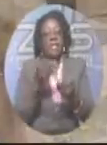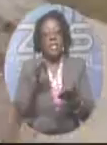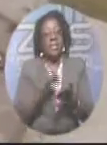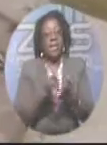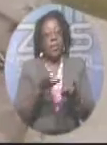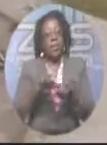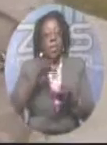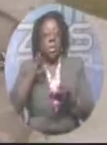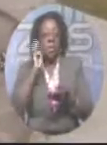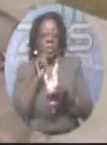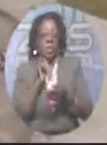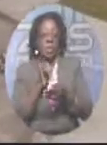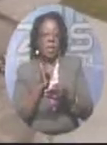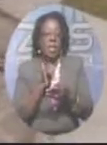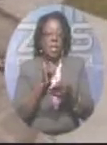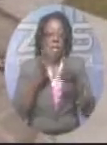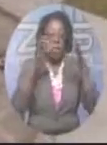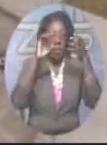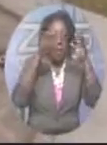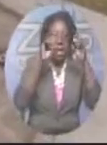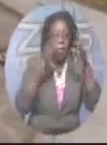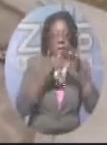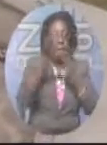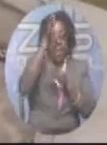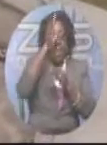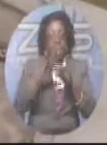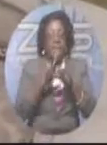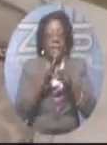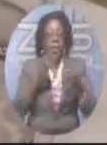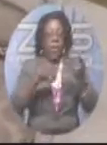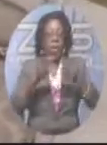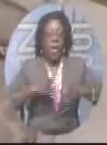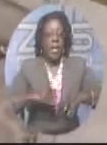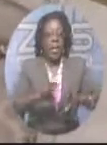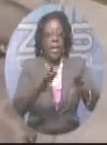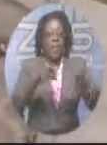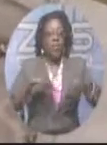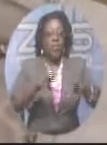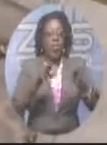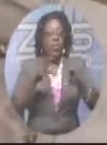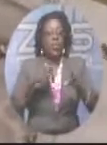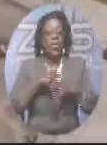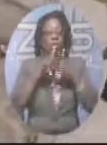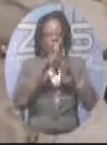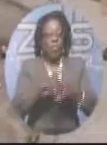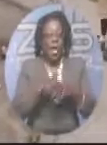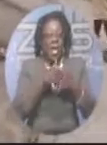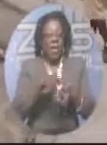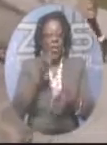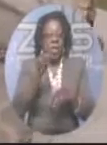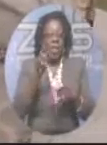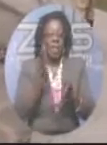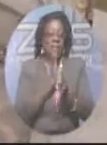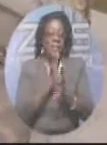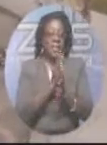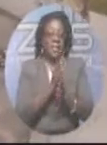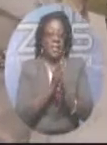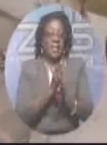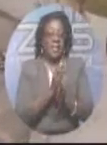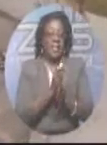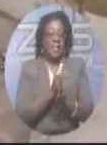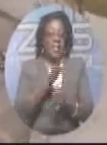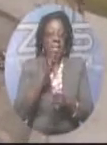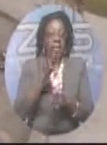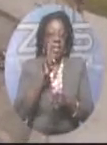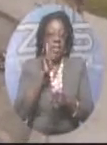was. So cameraman Karen Miller and I headed out to Carmichael Road to catch one of these buses. I've got my $1.25, I've got my